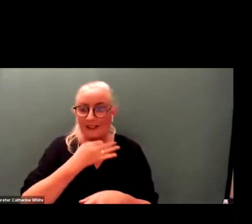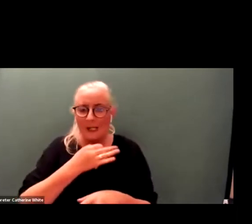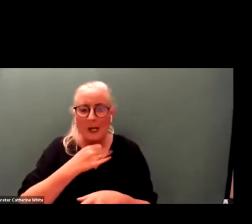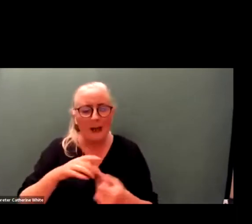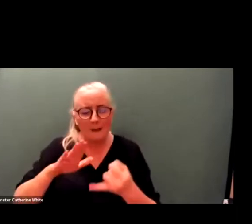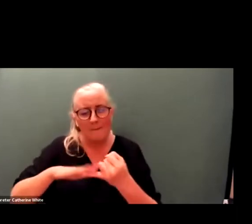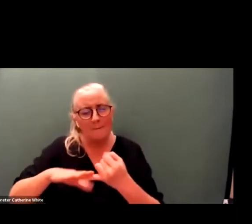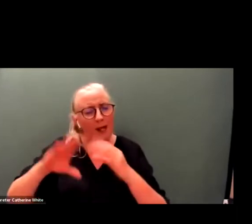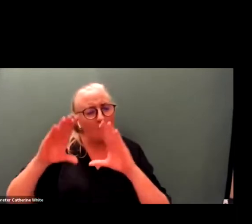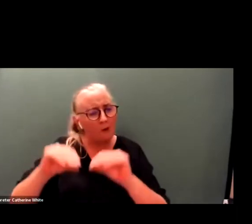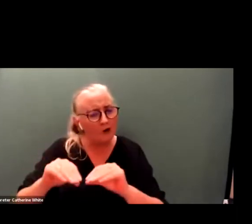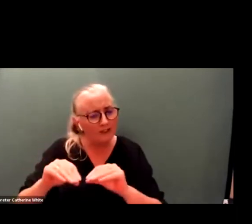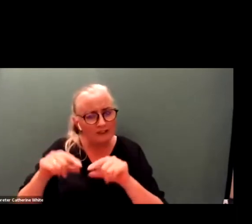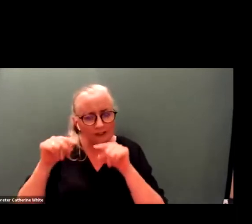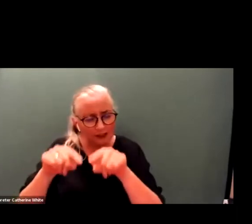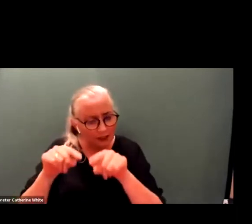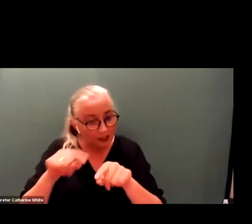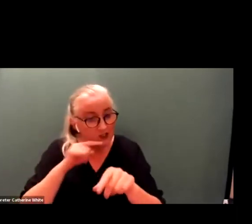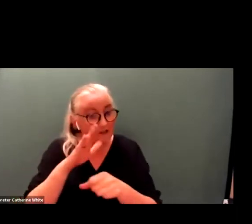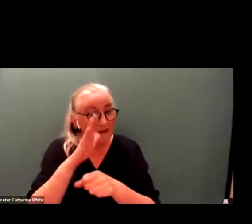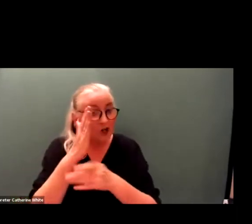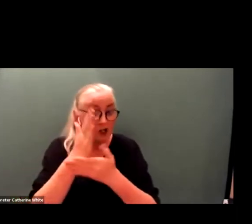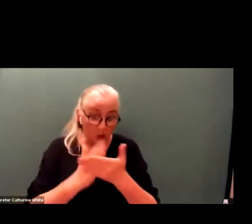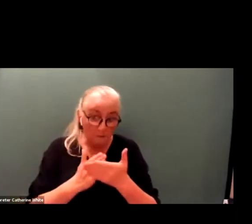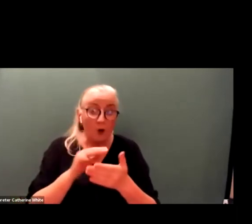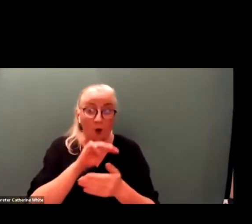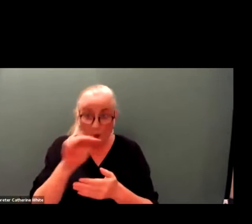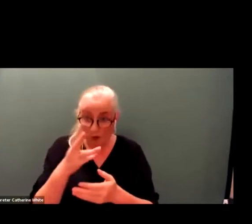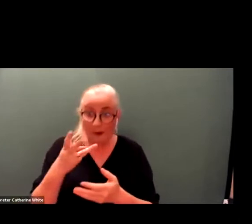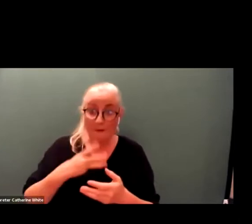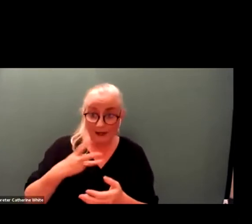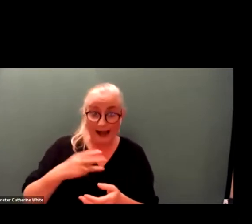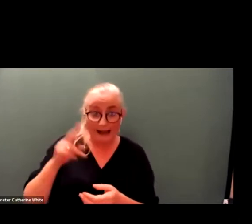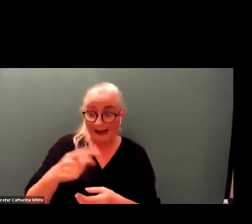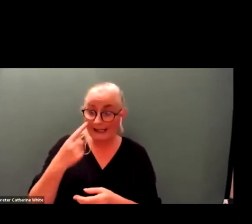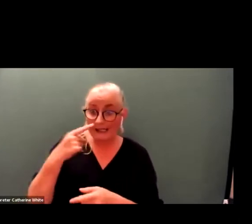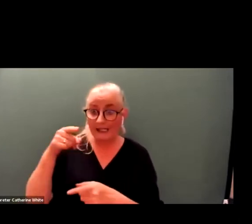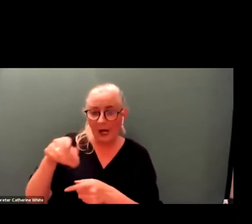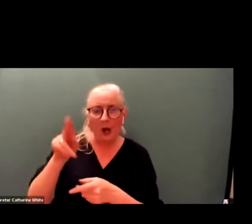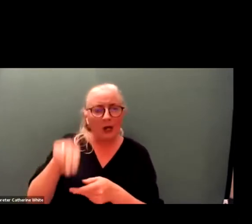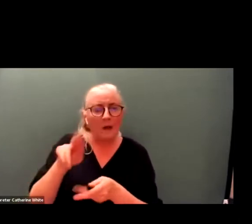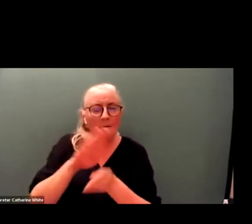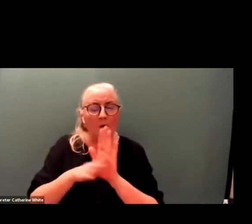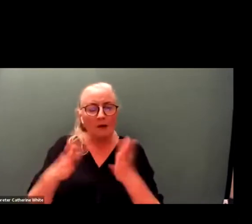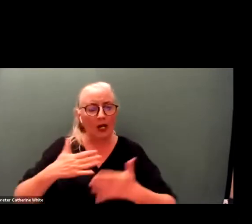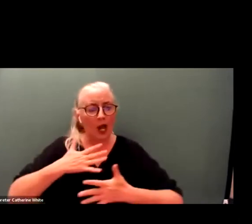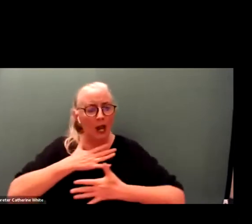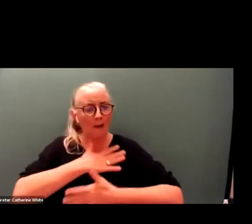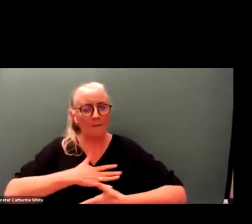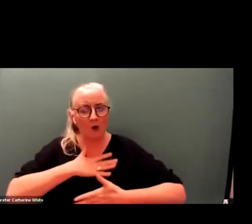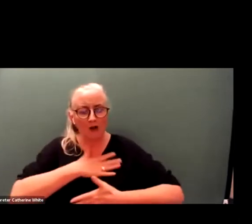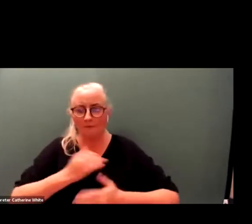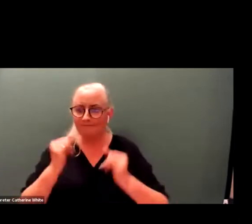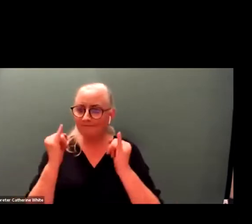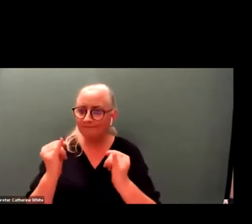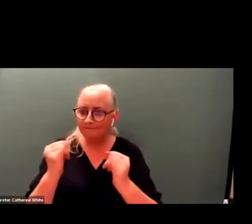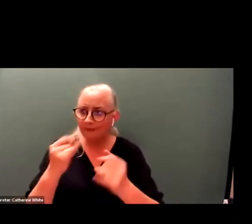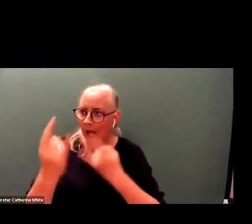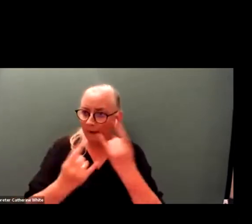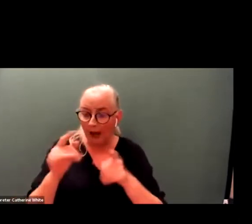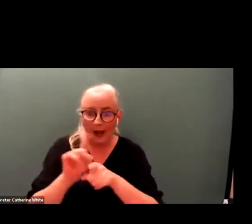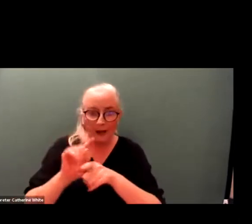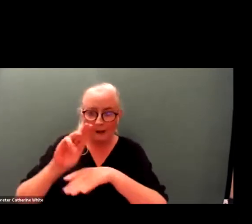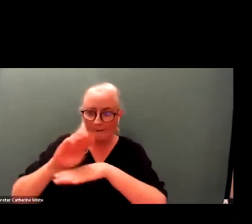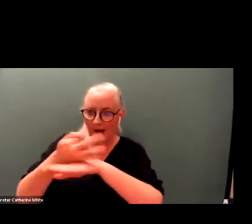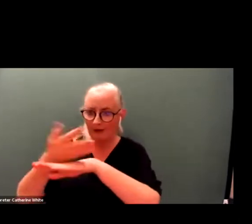menopause for some women, and I see this quite frequently, can be precipitated by an emotional trauma, such as the death of a parent,